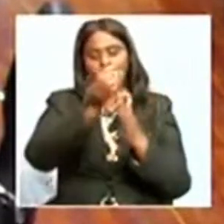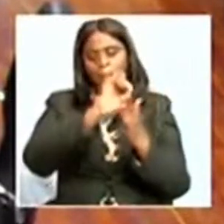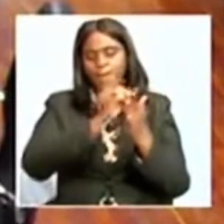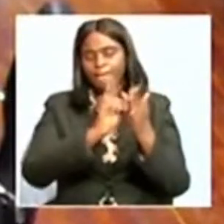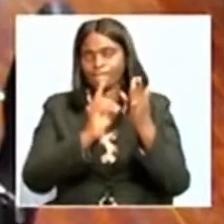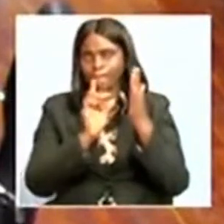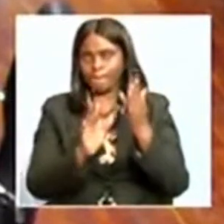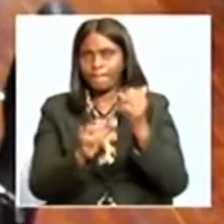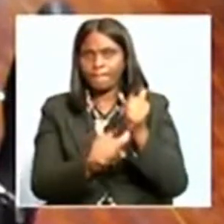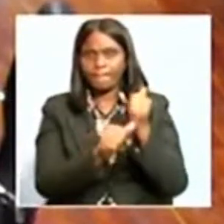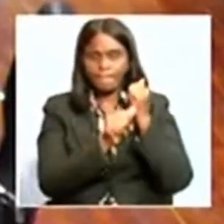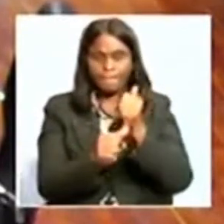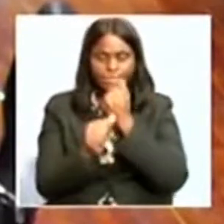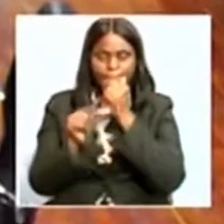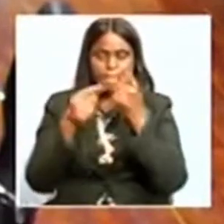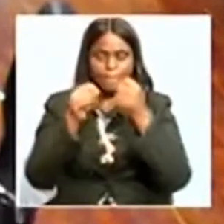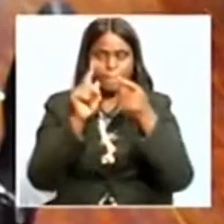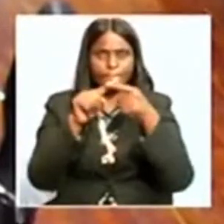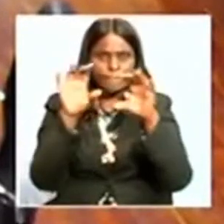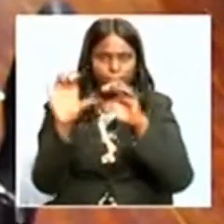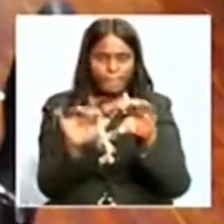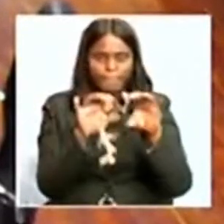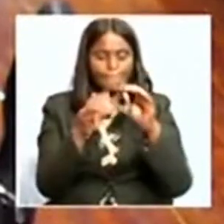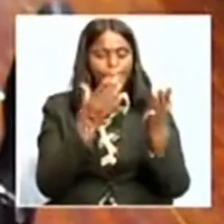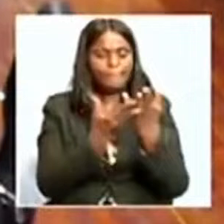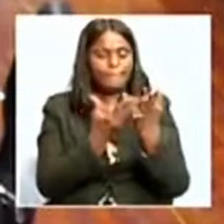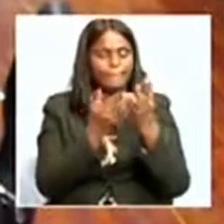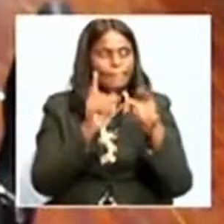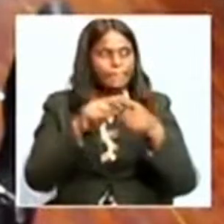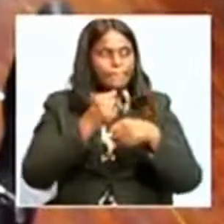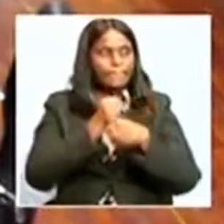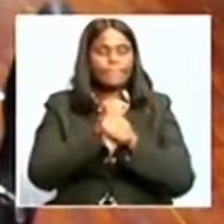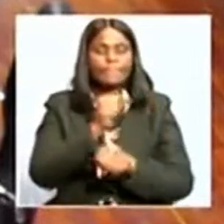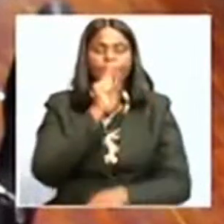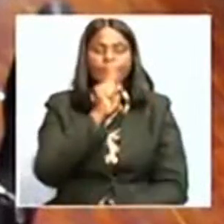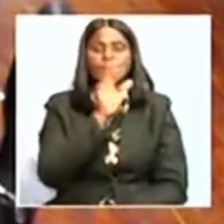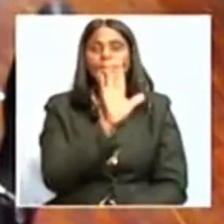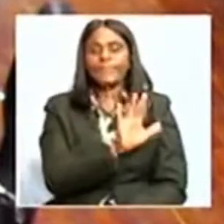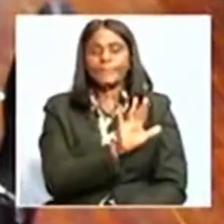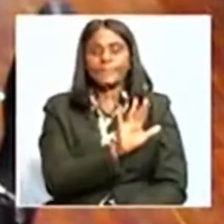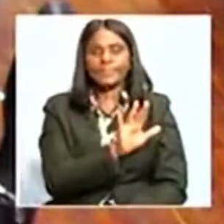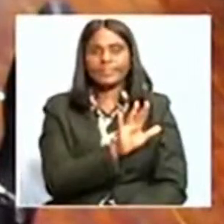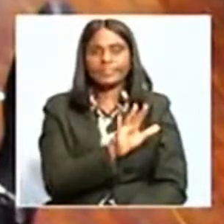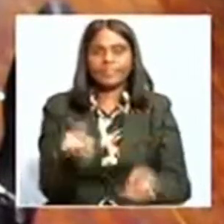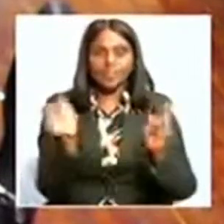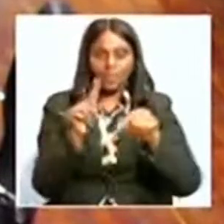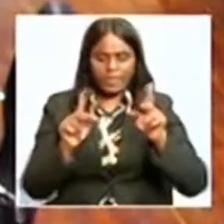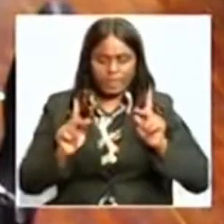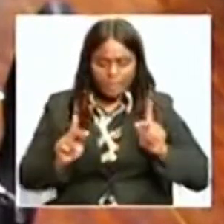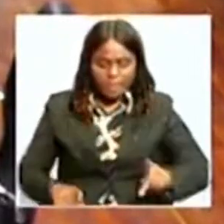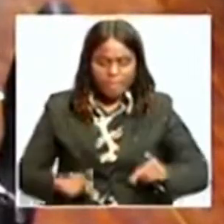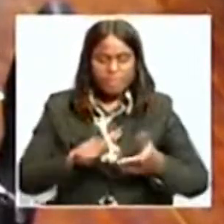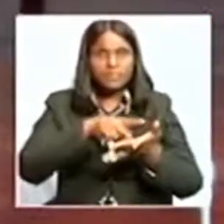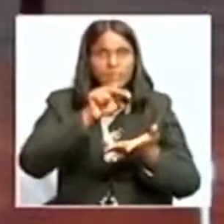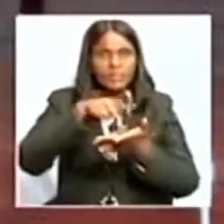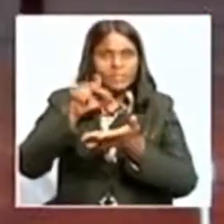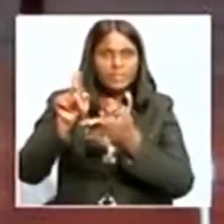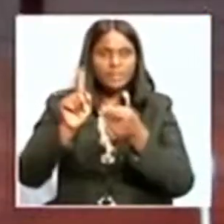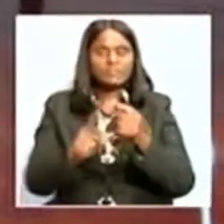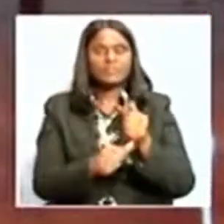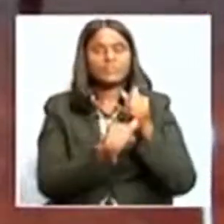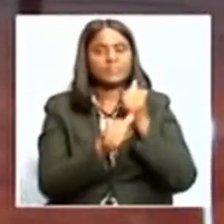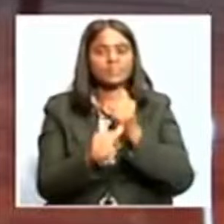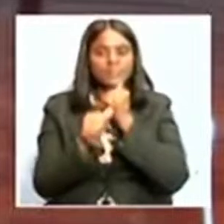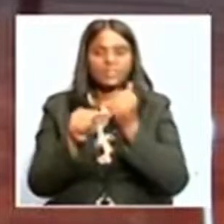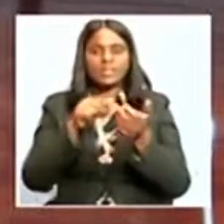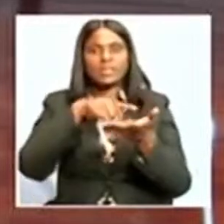agent are trying to do here is to ensure that when a person pays to the agent